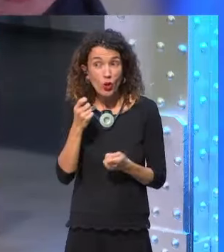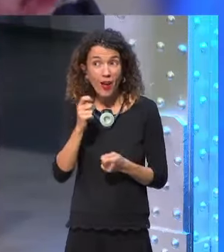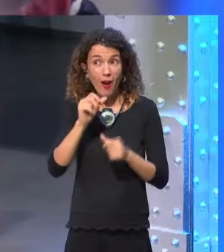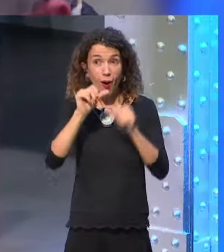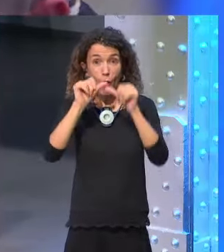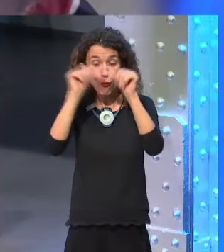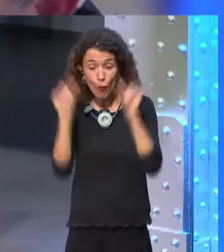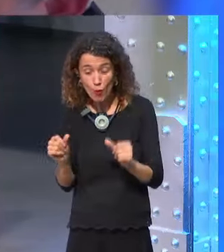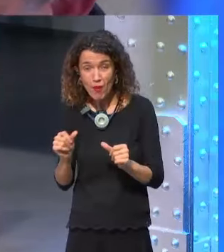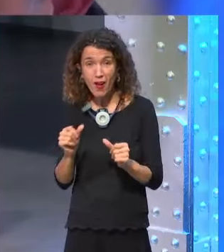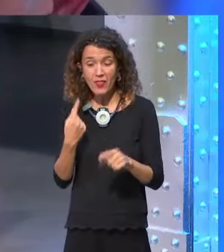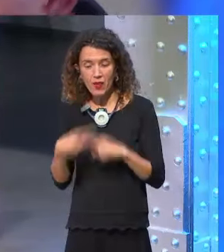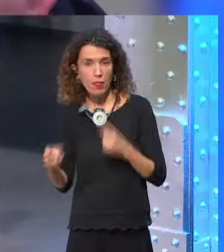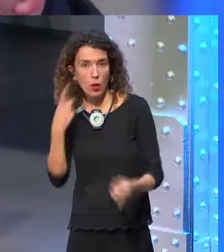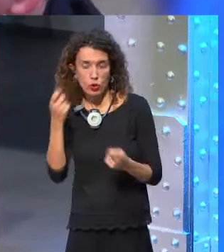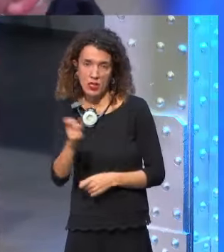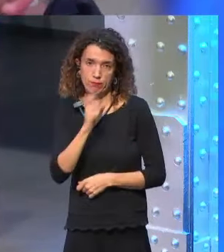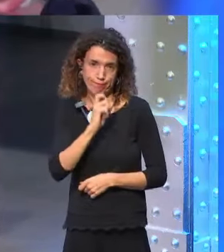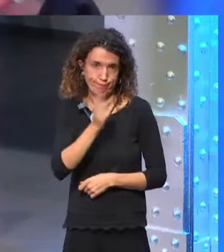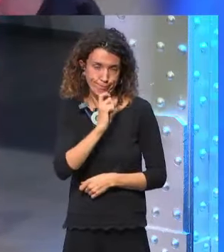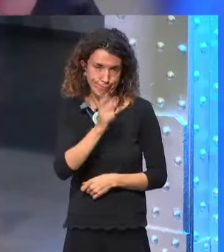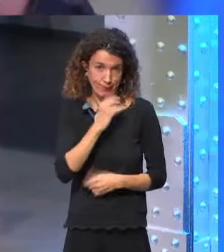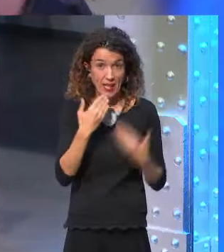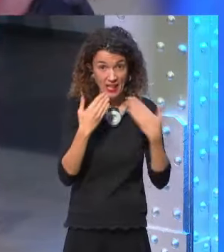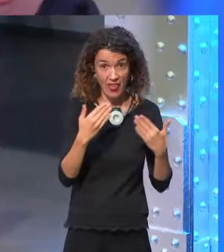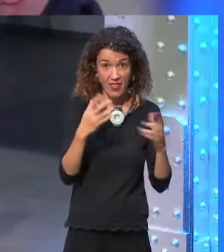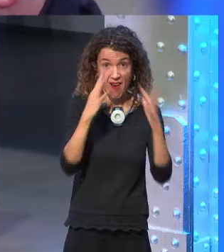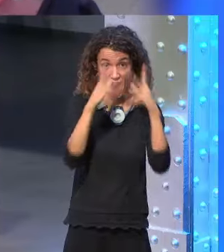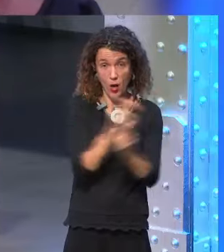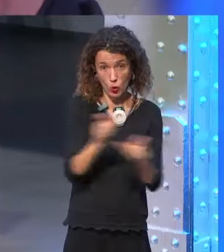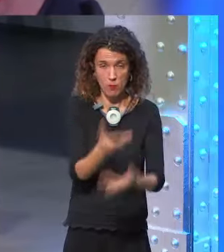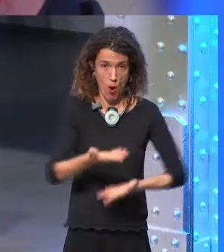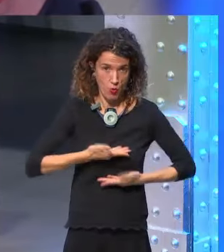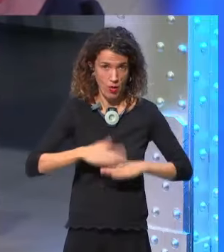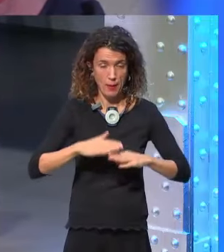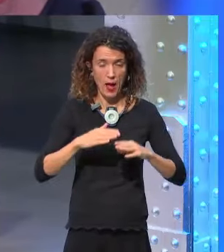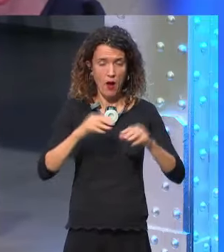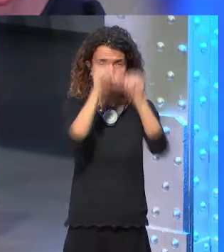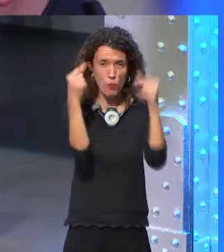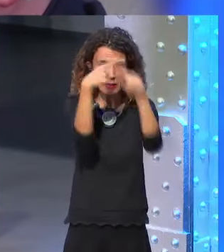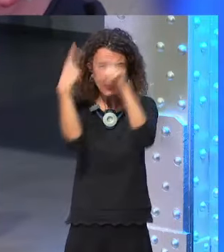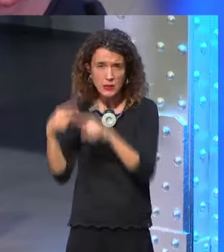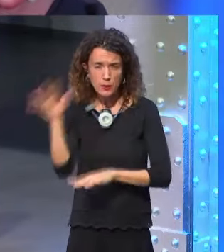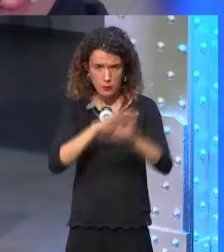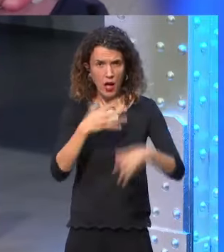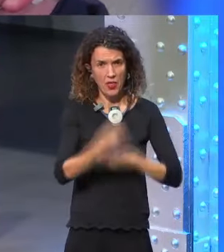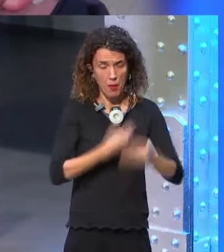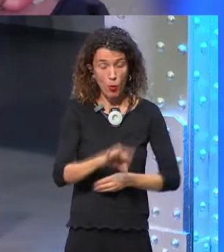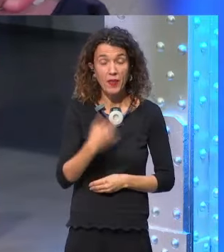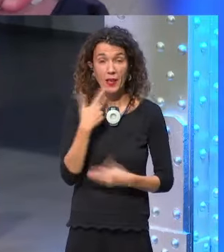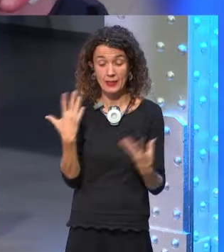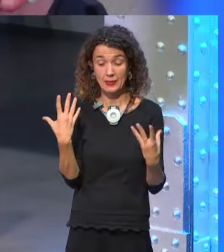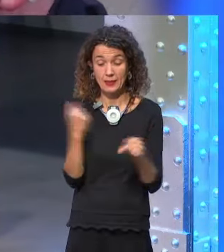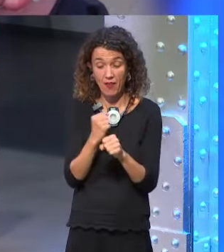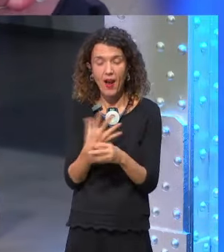of it. Now, to work with clay is using this in a different sense. So you basically